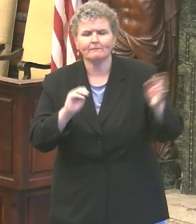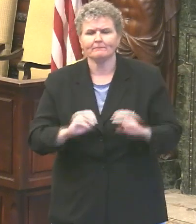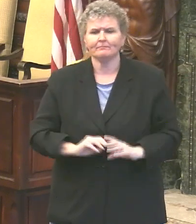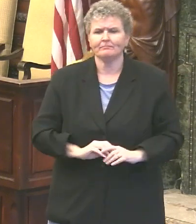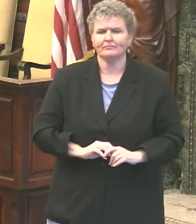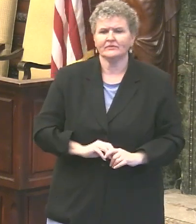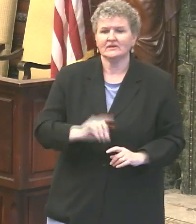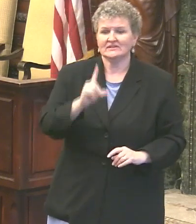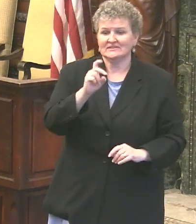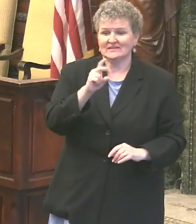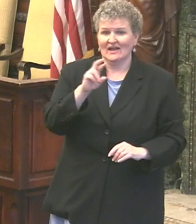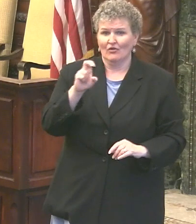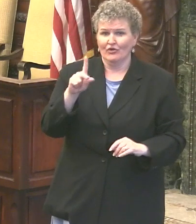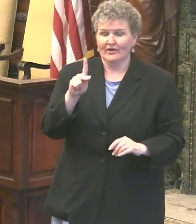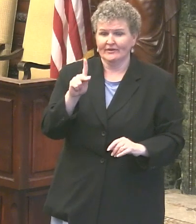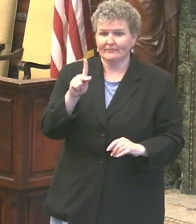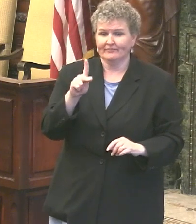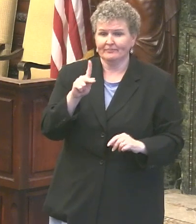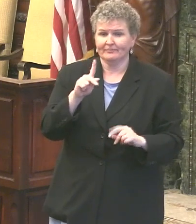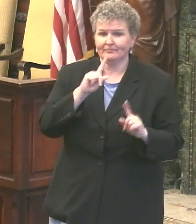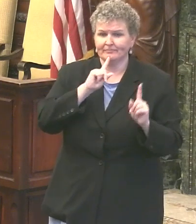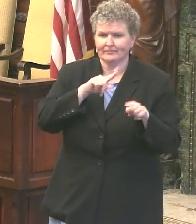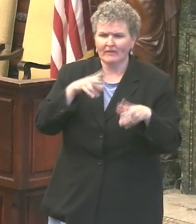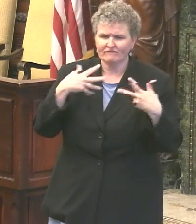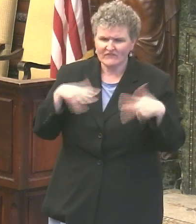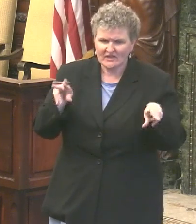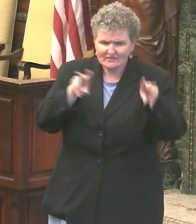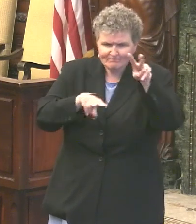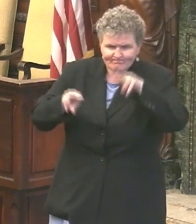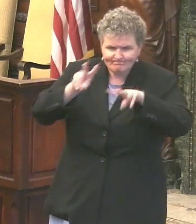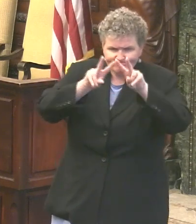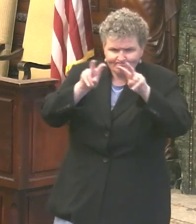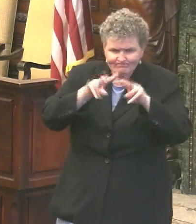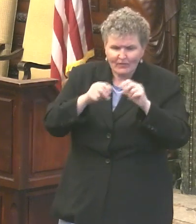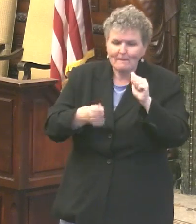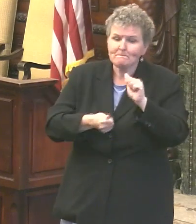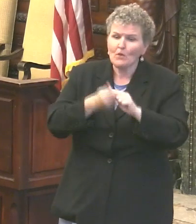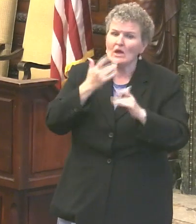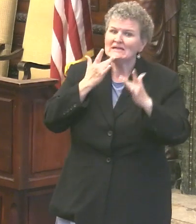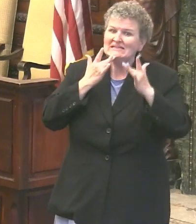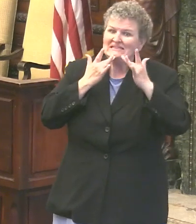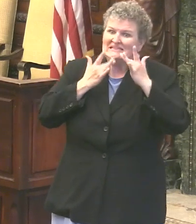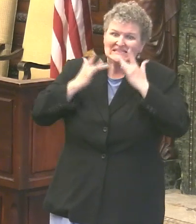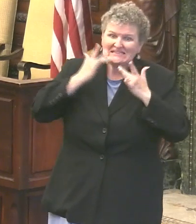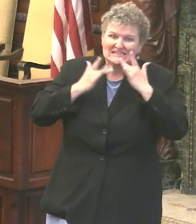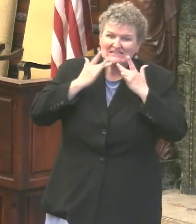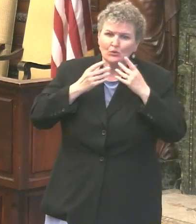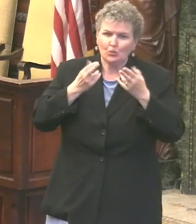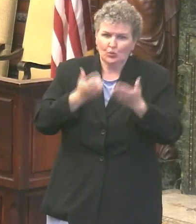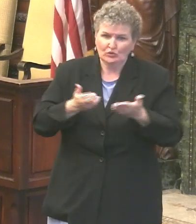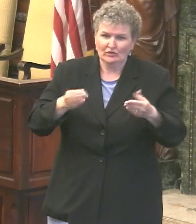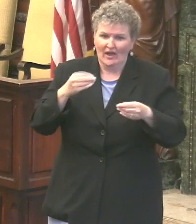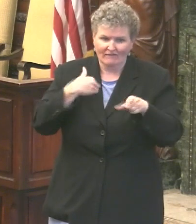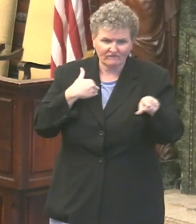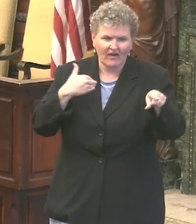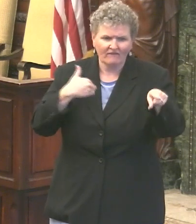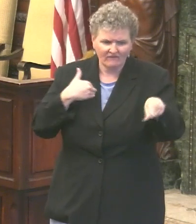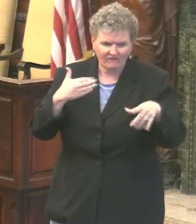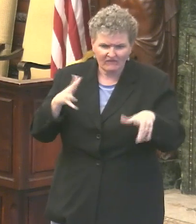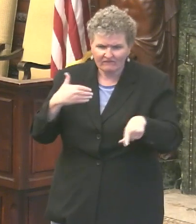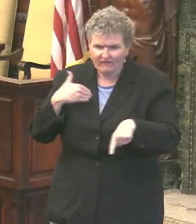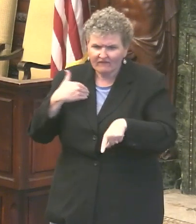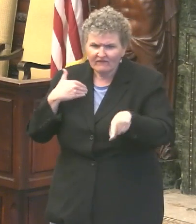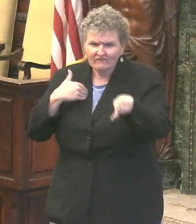so we looked closely, recognizing that we have limited resources at what sites made sense. Certainly not a perfect